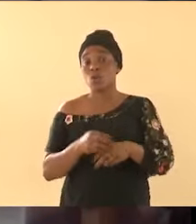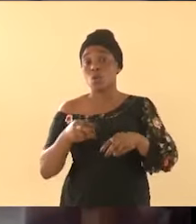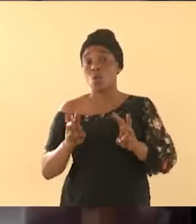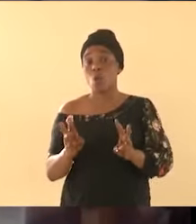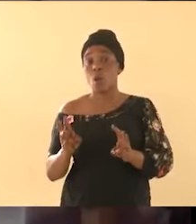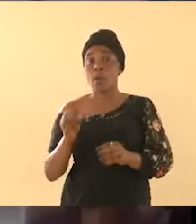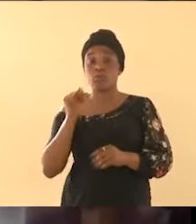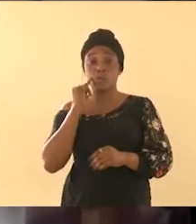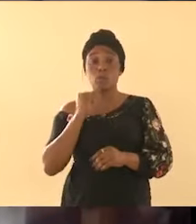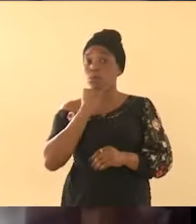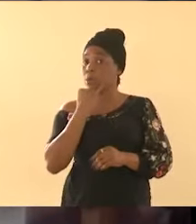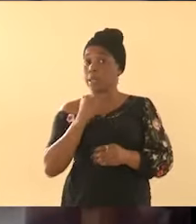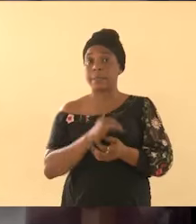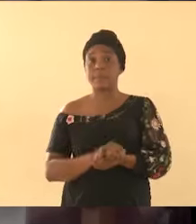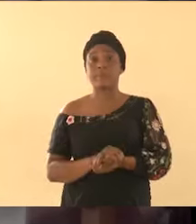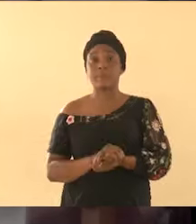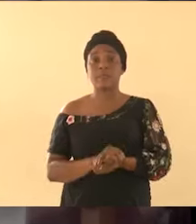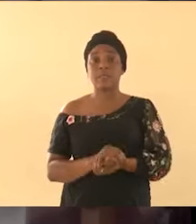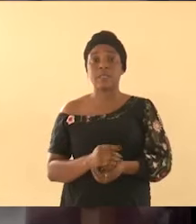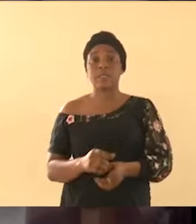like Jesus on the way to Jerusalem,